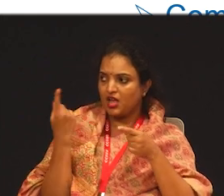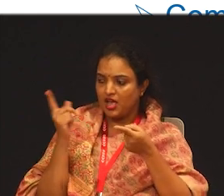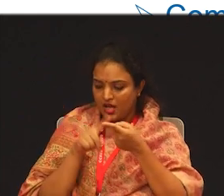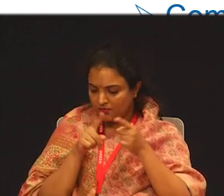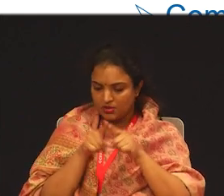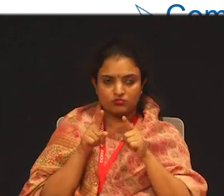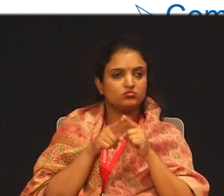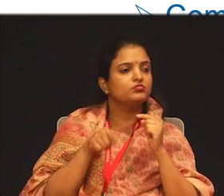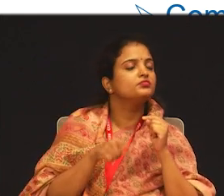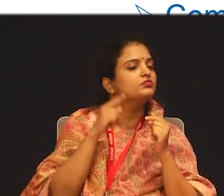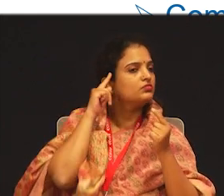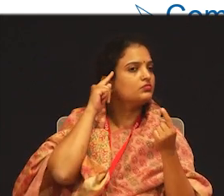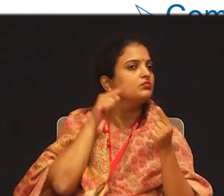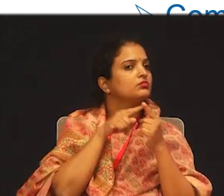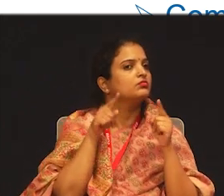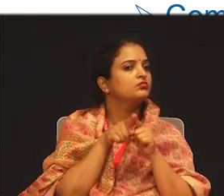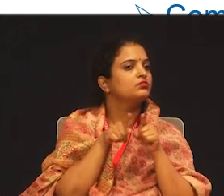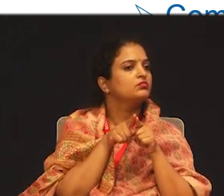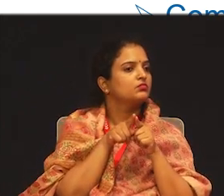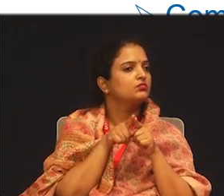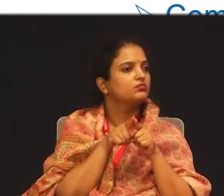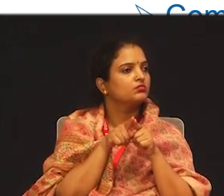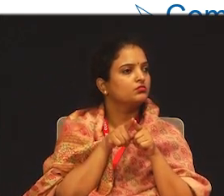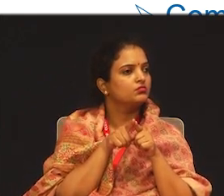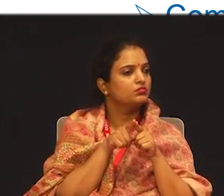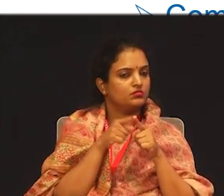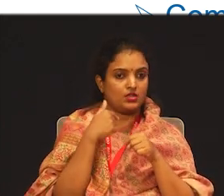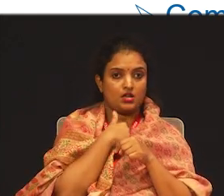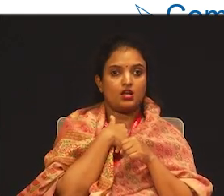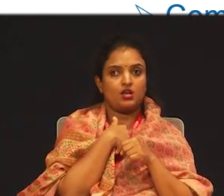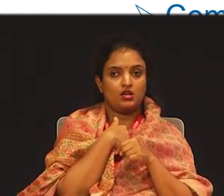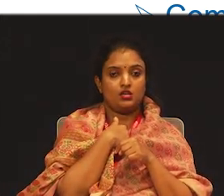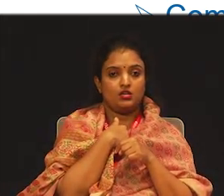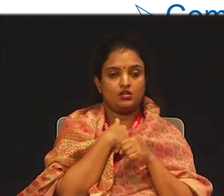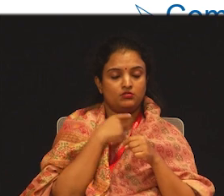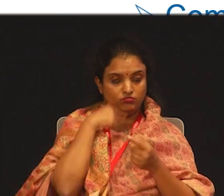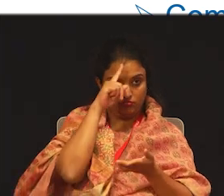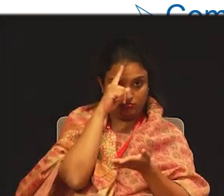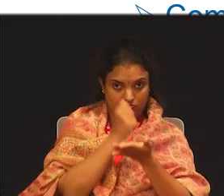is a social construct. It's up to me whether I make my